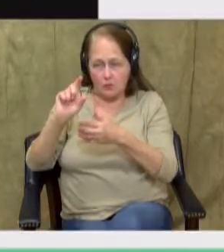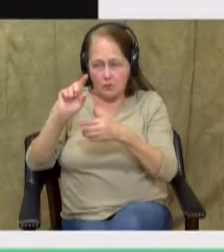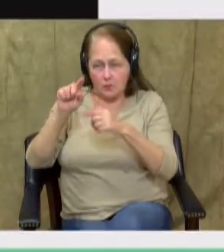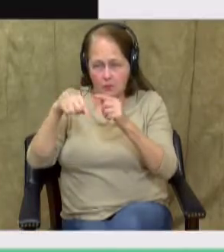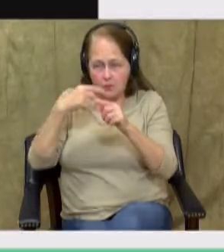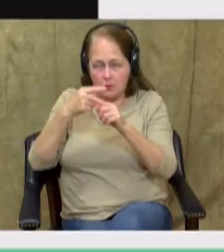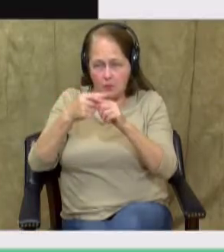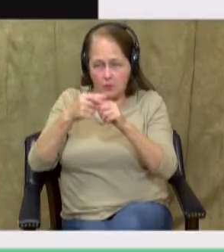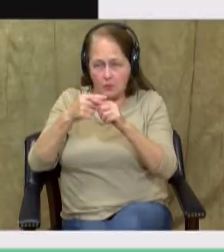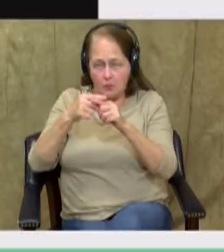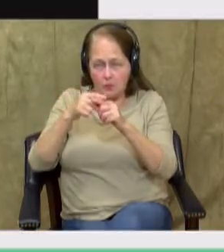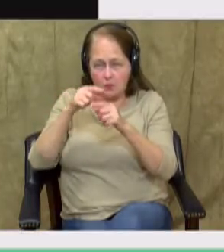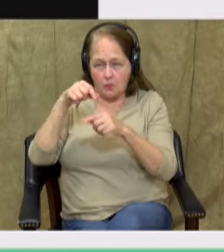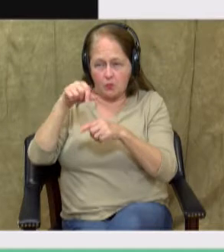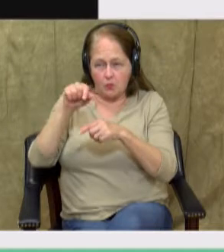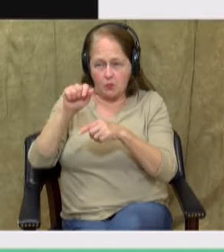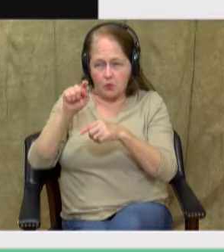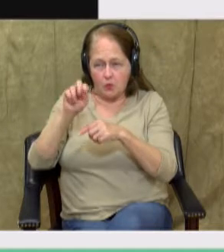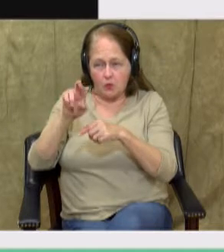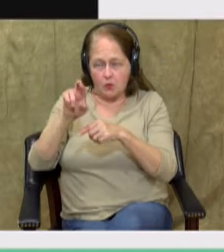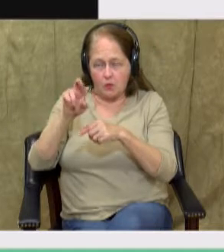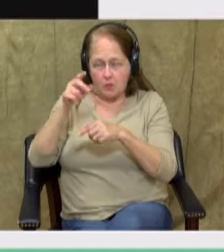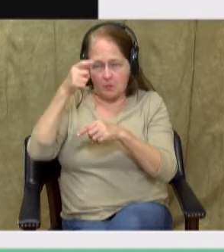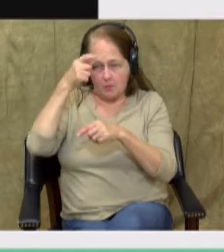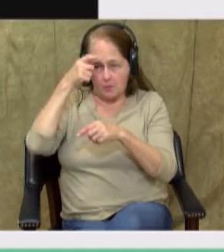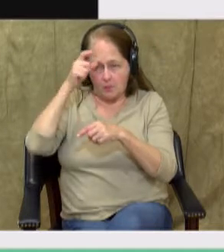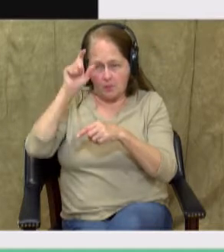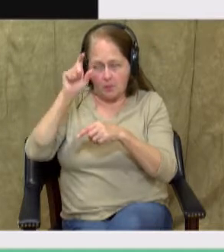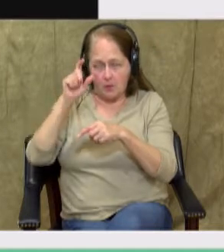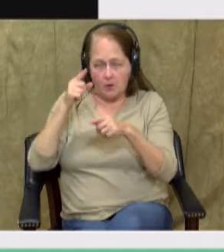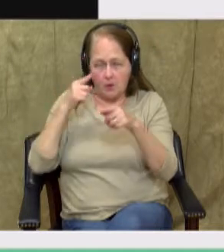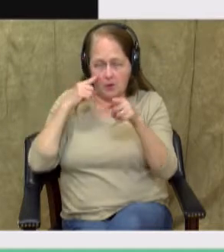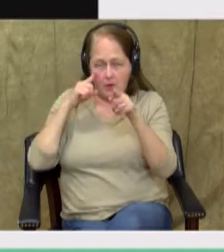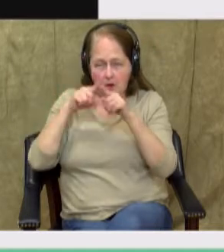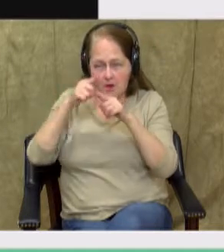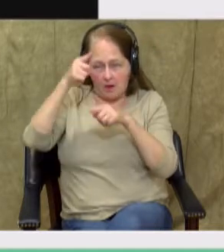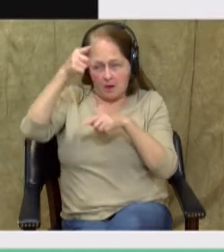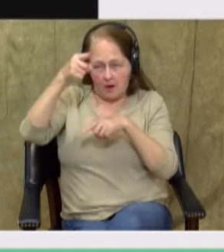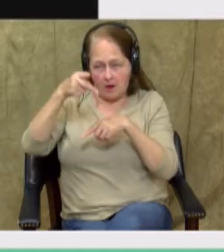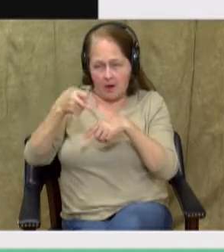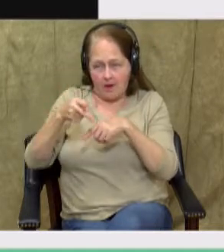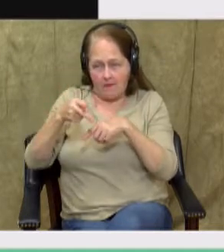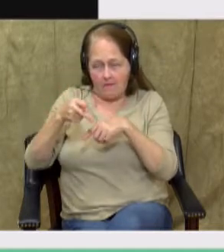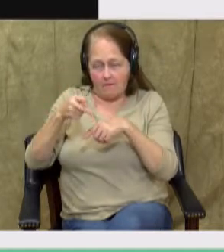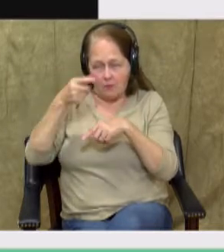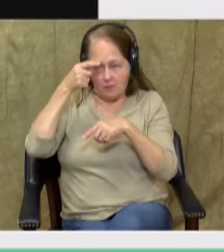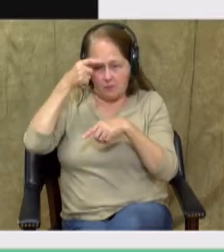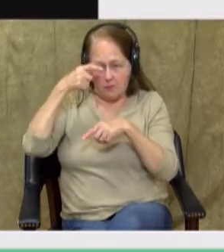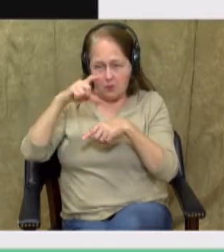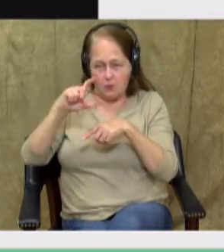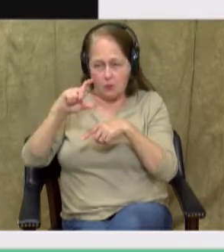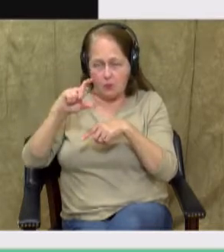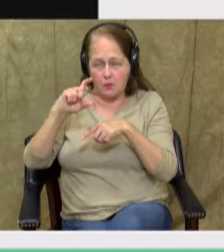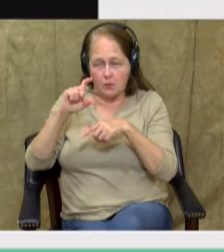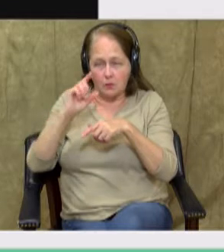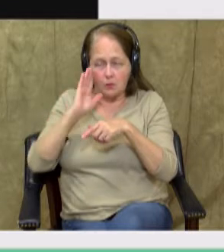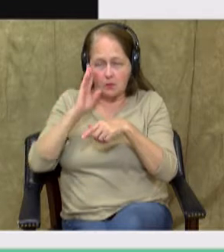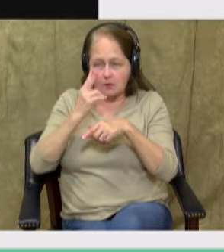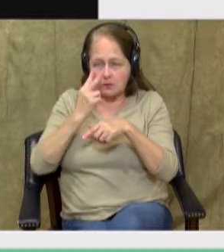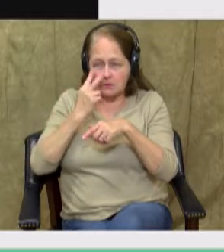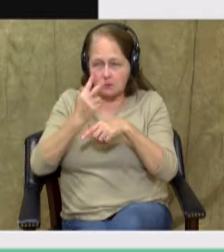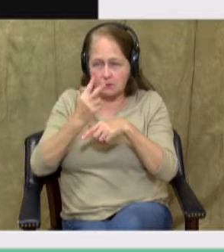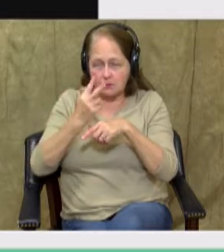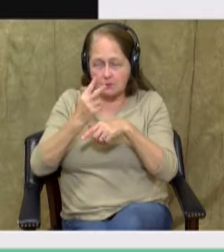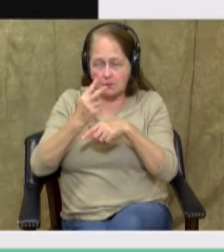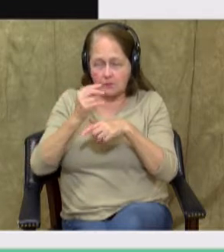Next, we're looking at a quarter moon. A quarter moon looks like a half moon. But what we're going to see today is that it's